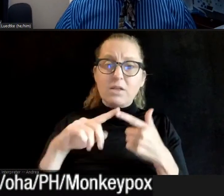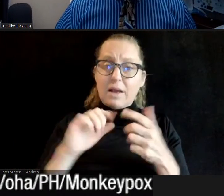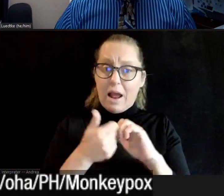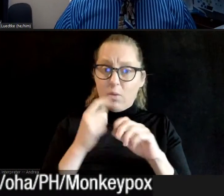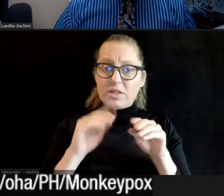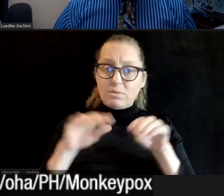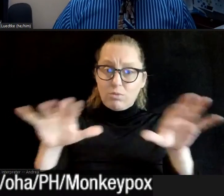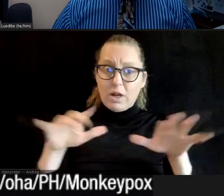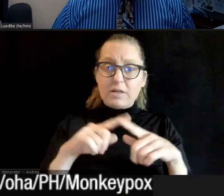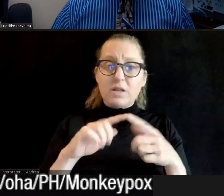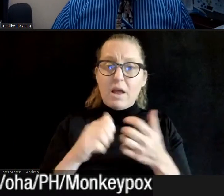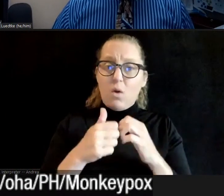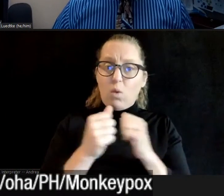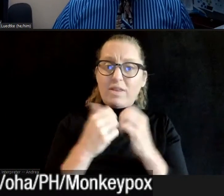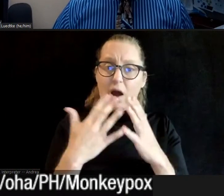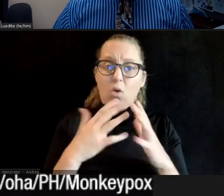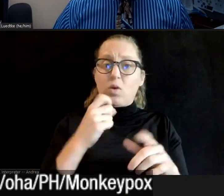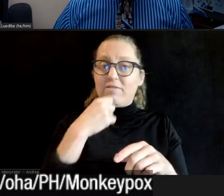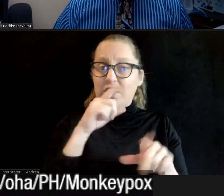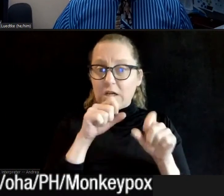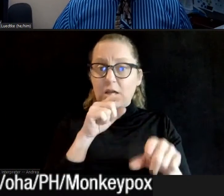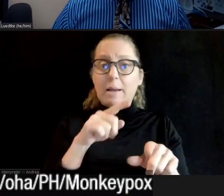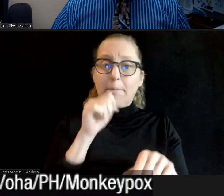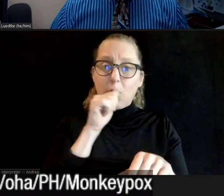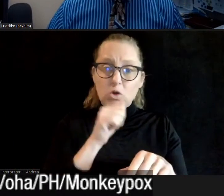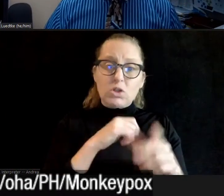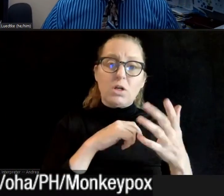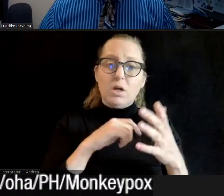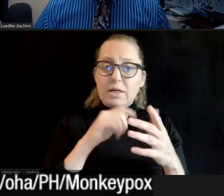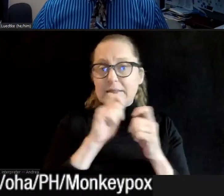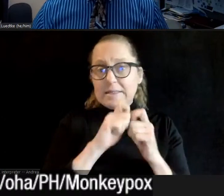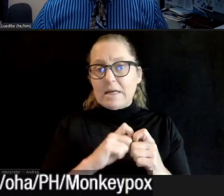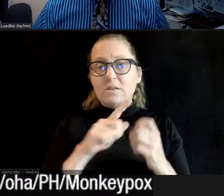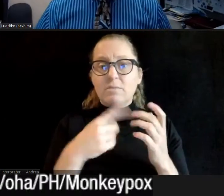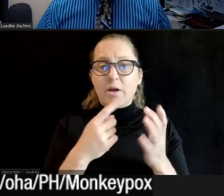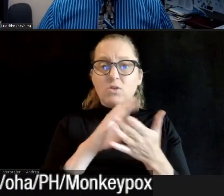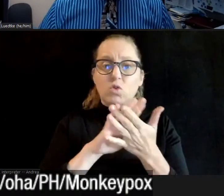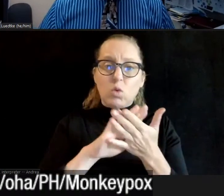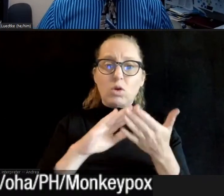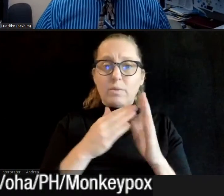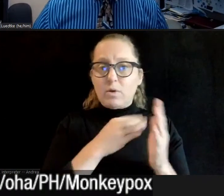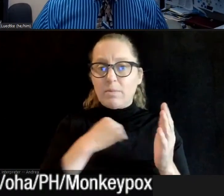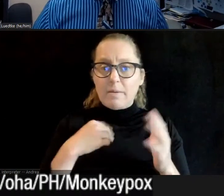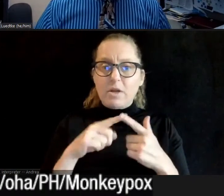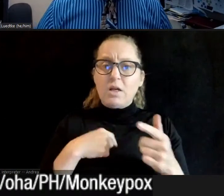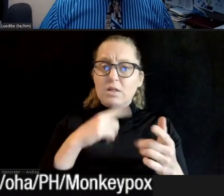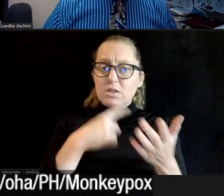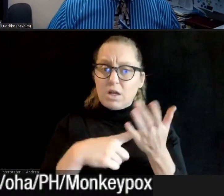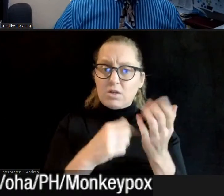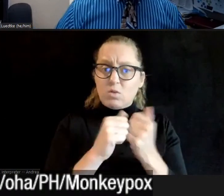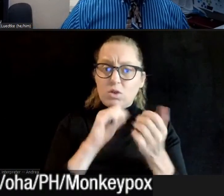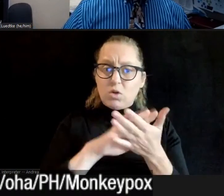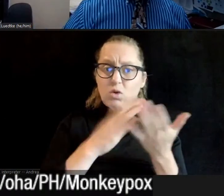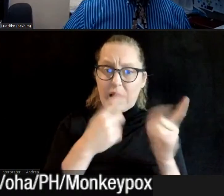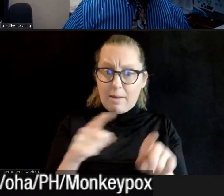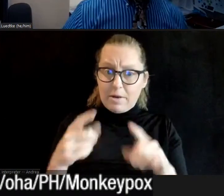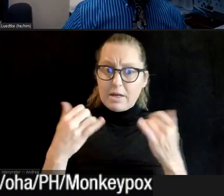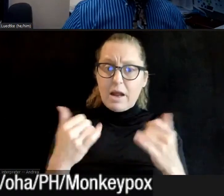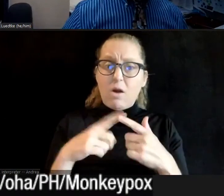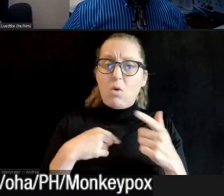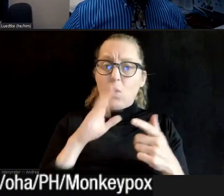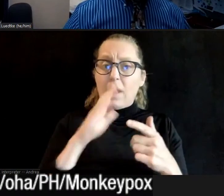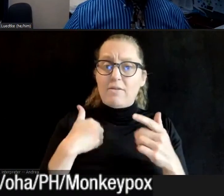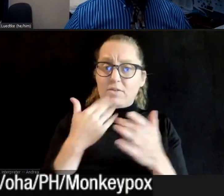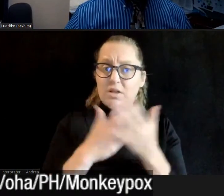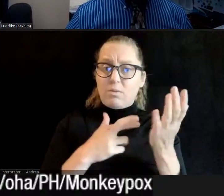spread without revealing personal details about school community members impacted? Those discussions with schools are happening right now. We will have some